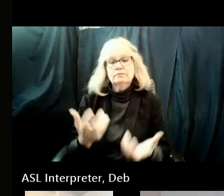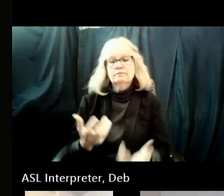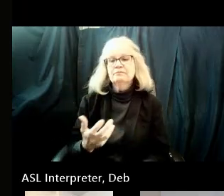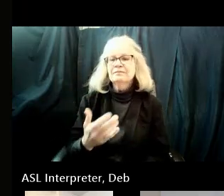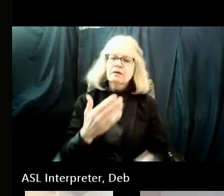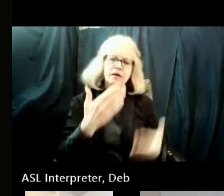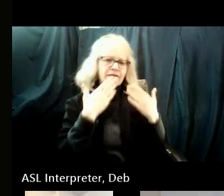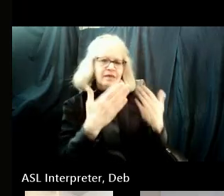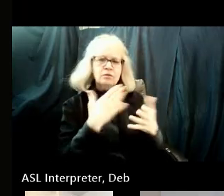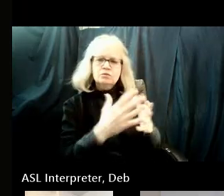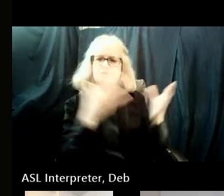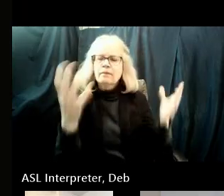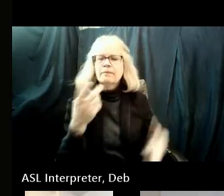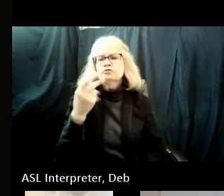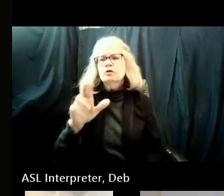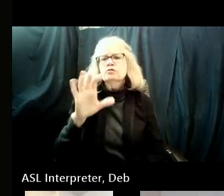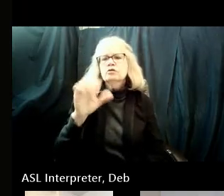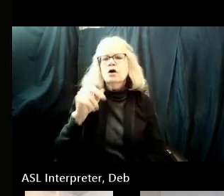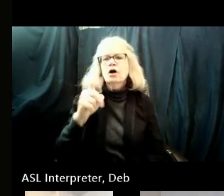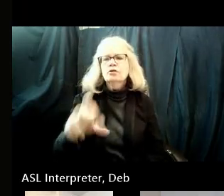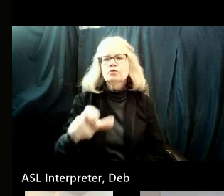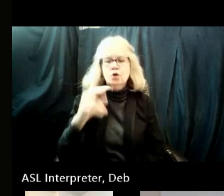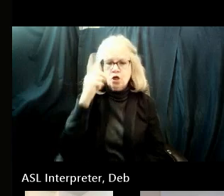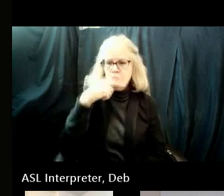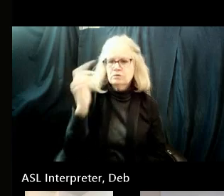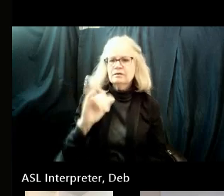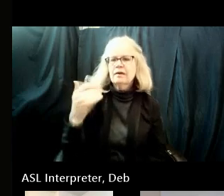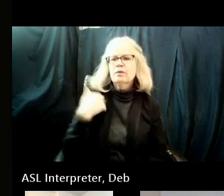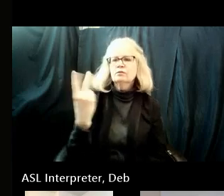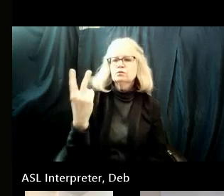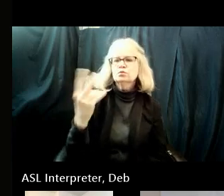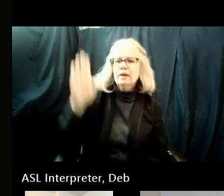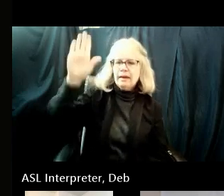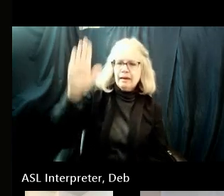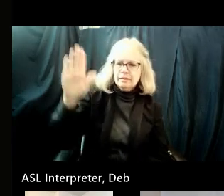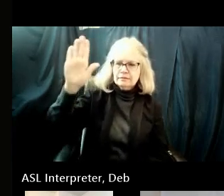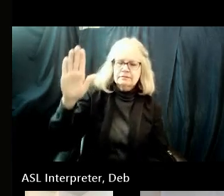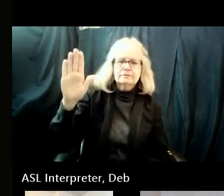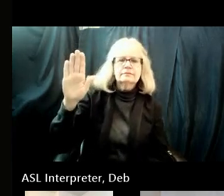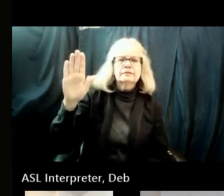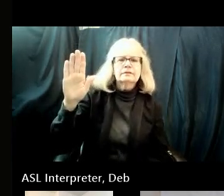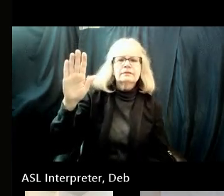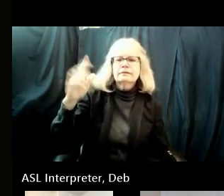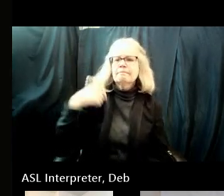you so much, Dr. Connor. And it does look like we have two hands. I saw